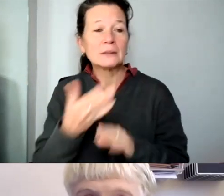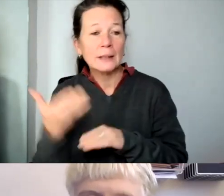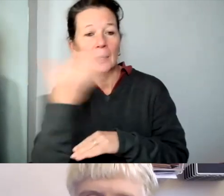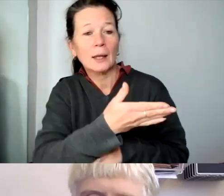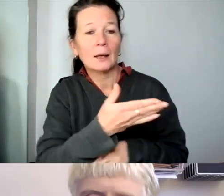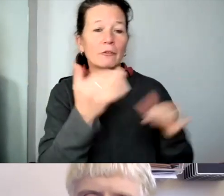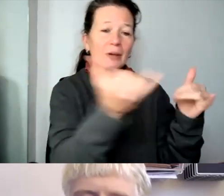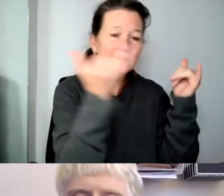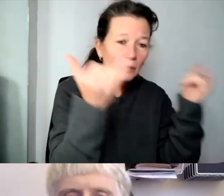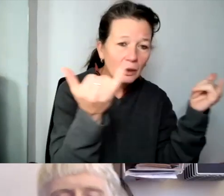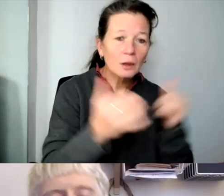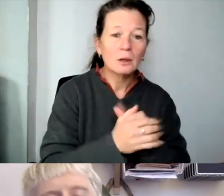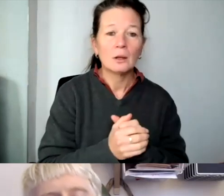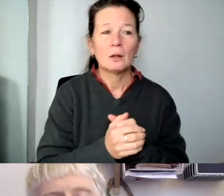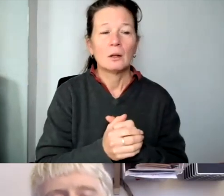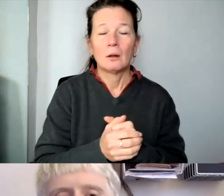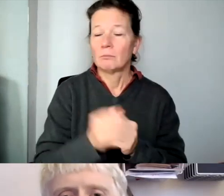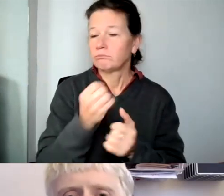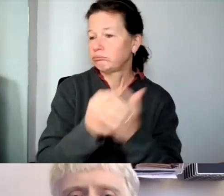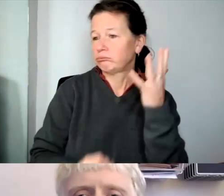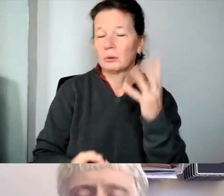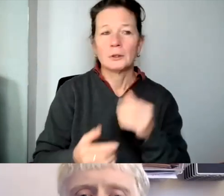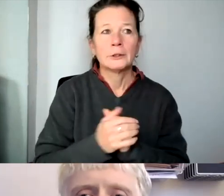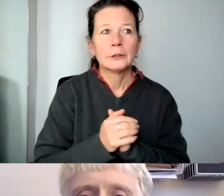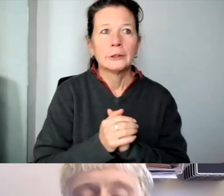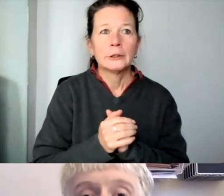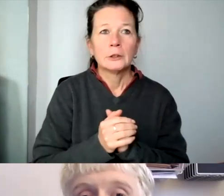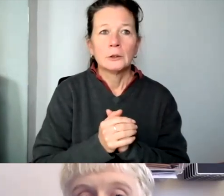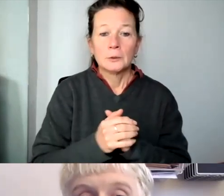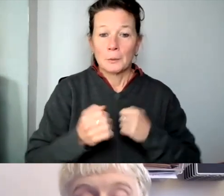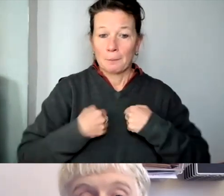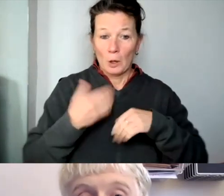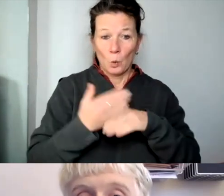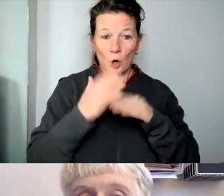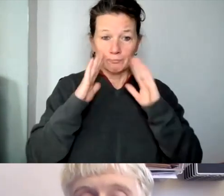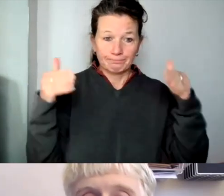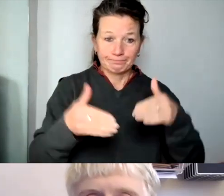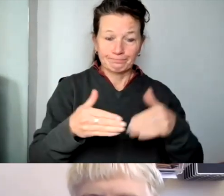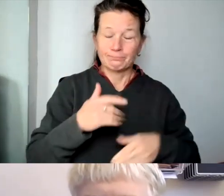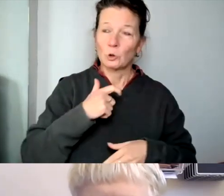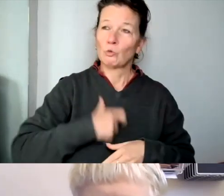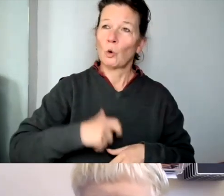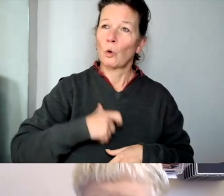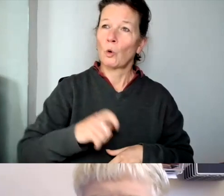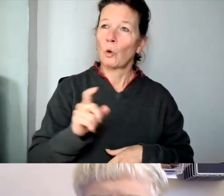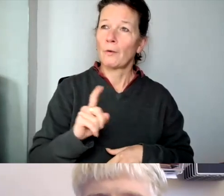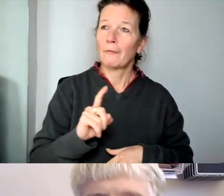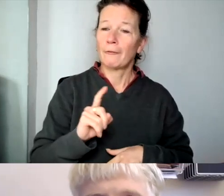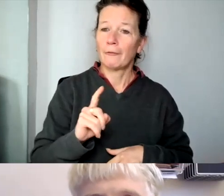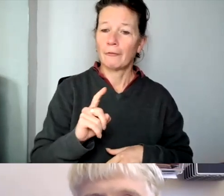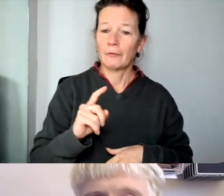festivals, for example. And my work focuses on the role